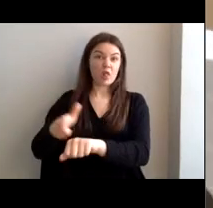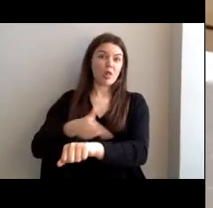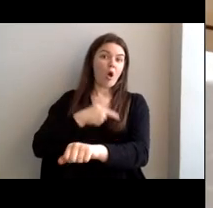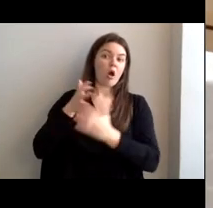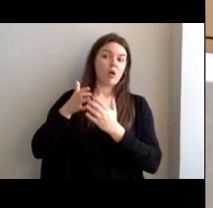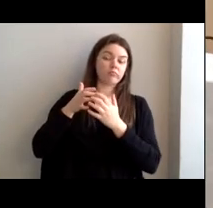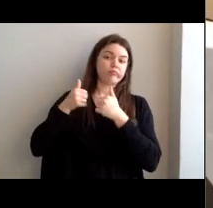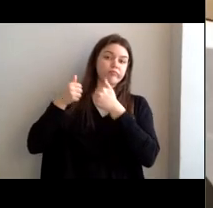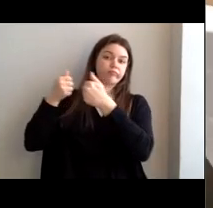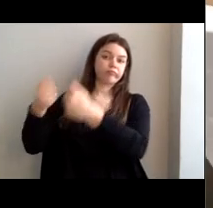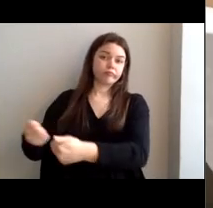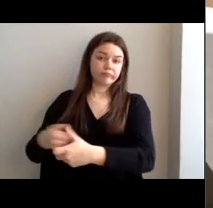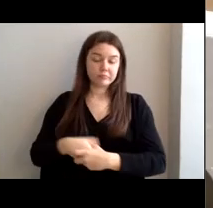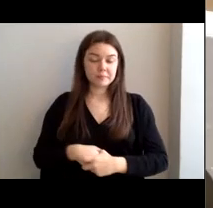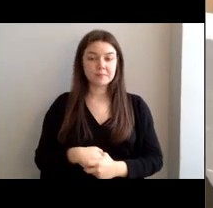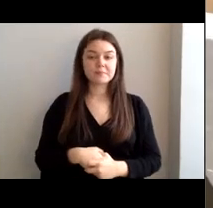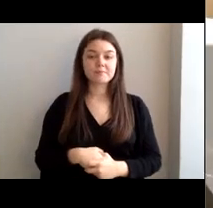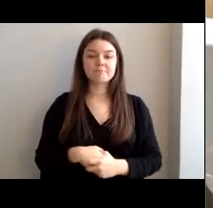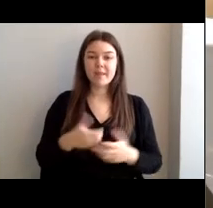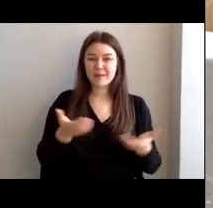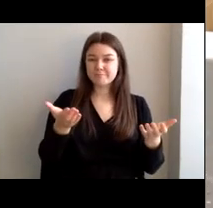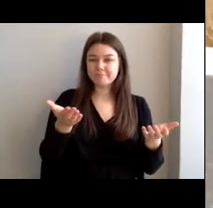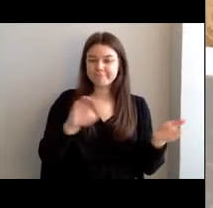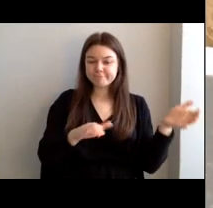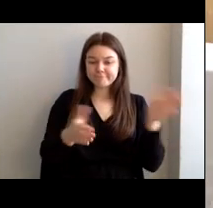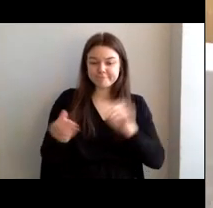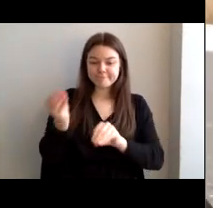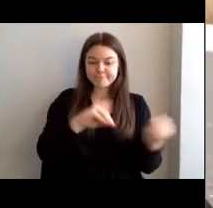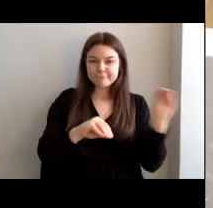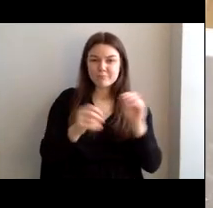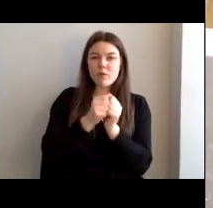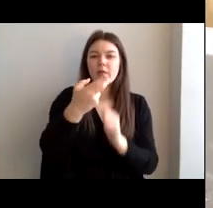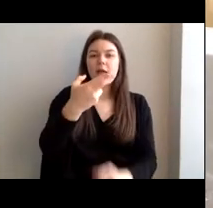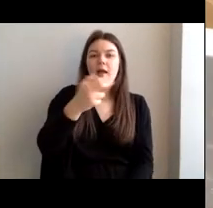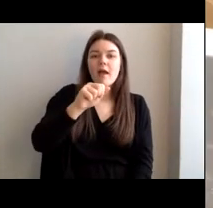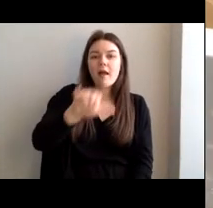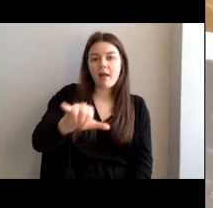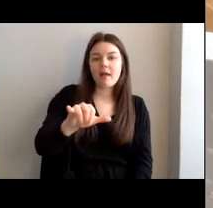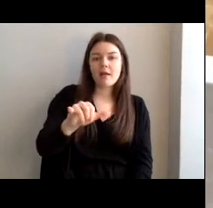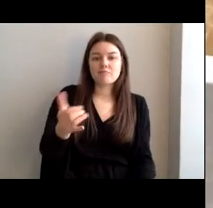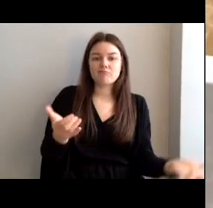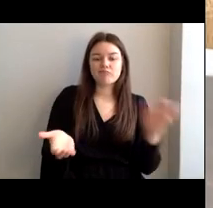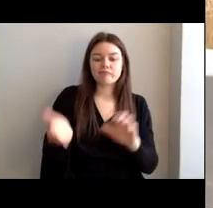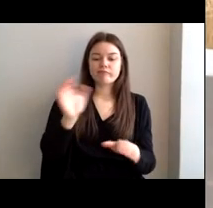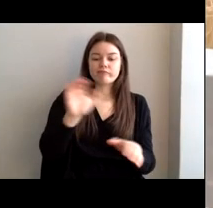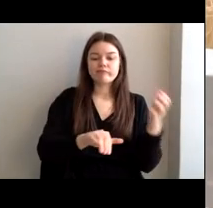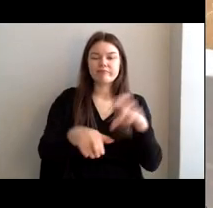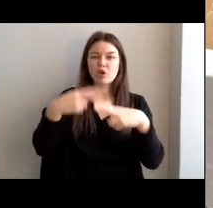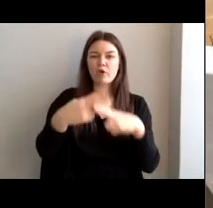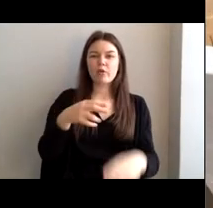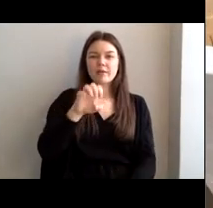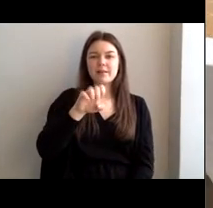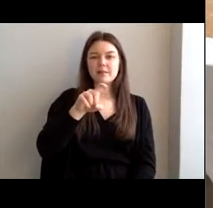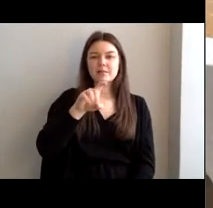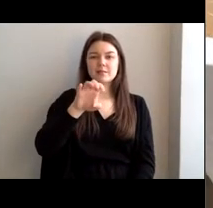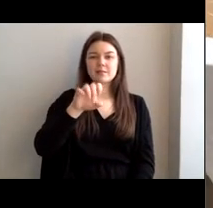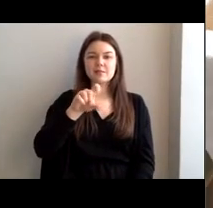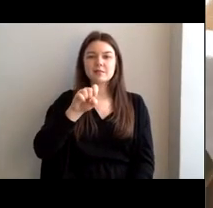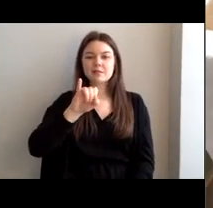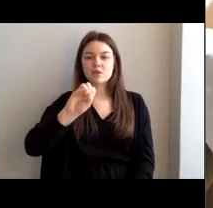we export these live lobsters, they package them with this layer of hay that's called Excelsior. And then they're also packaged